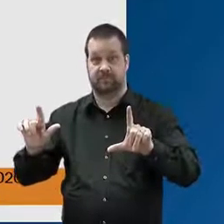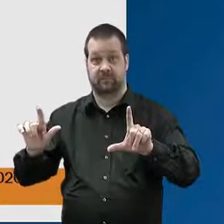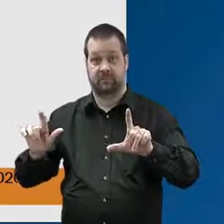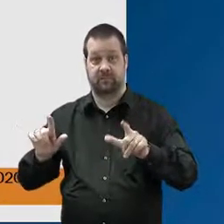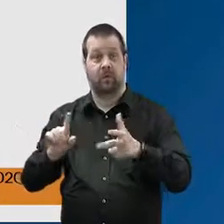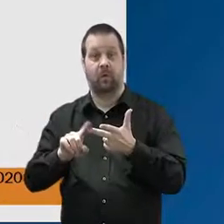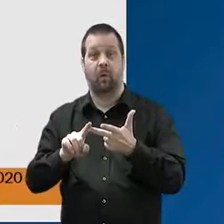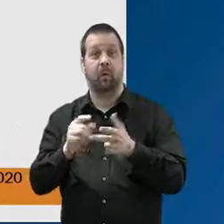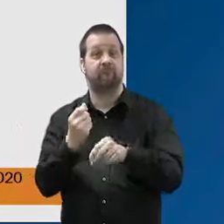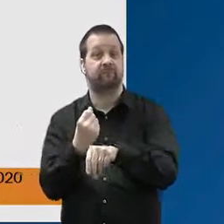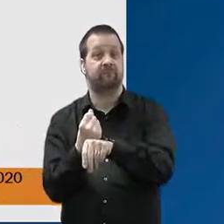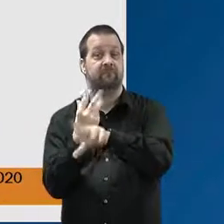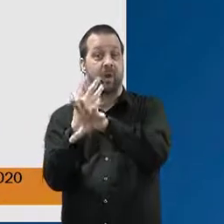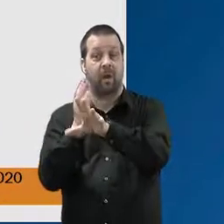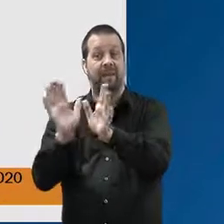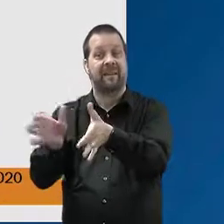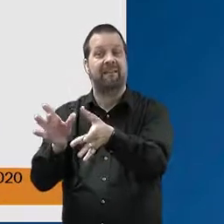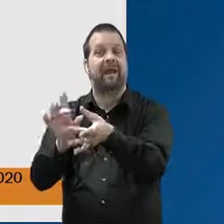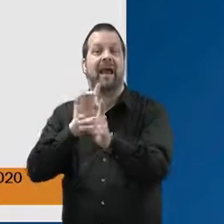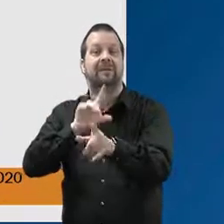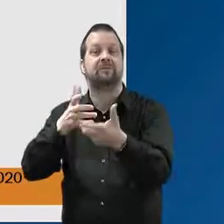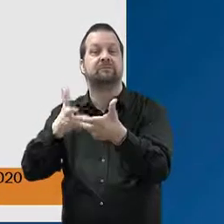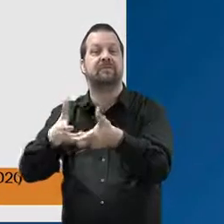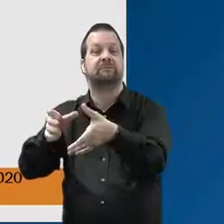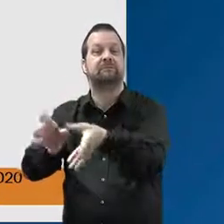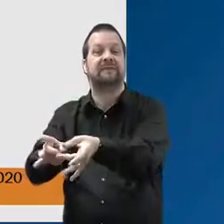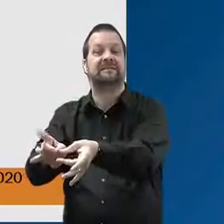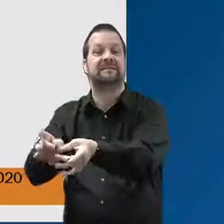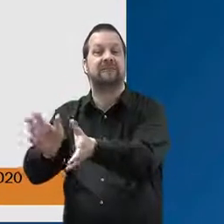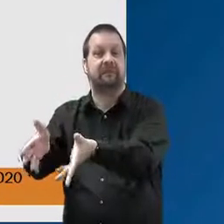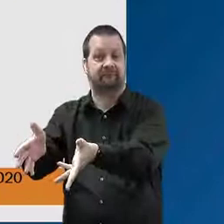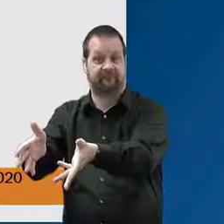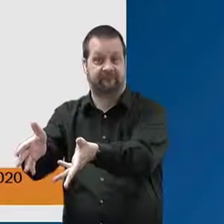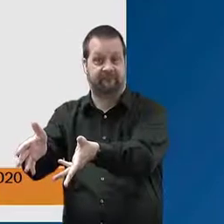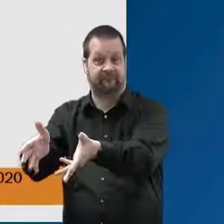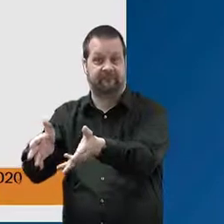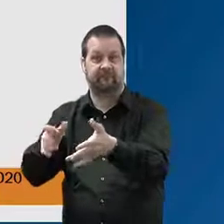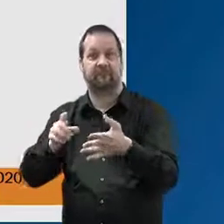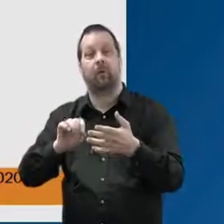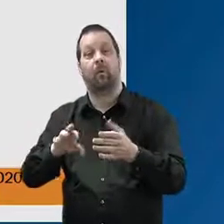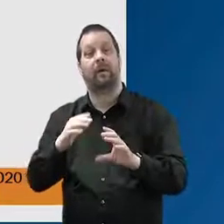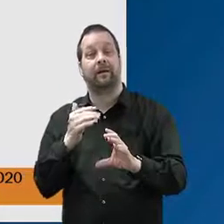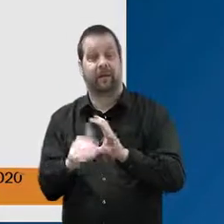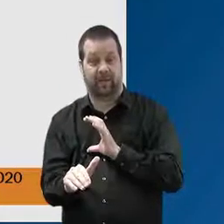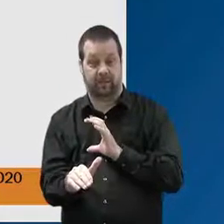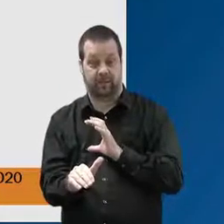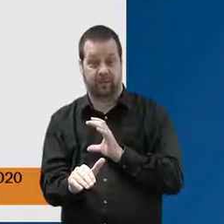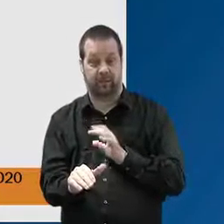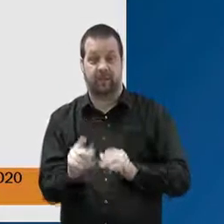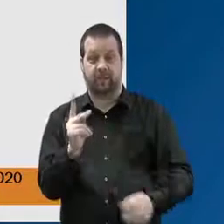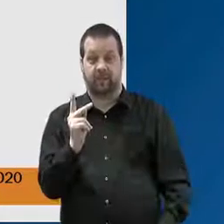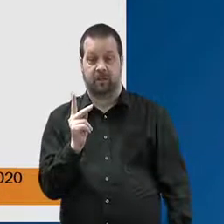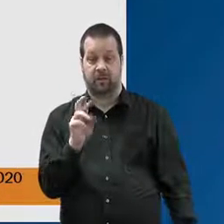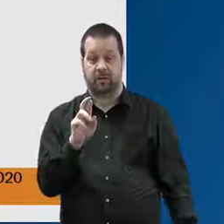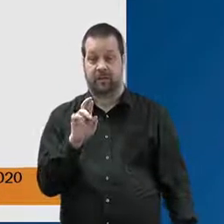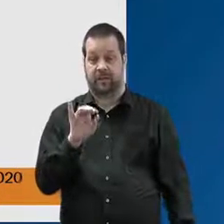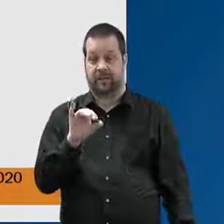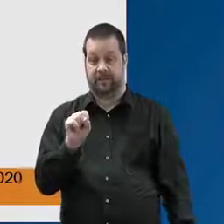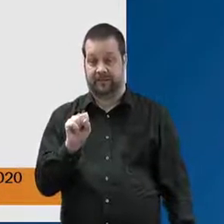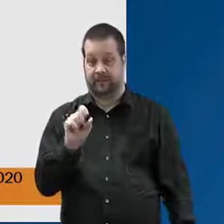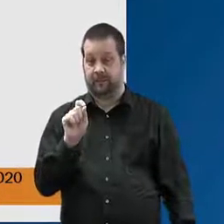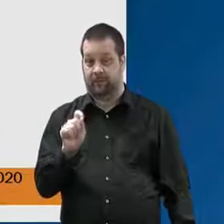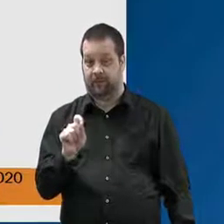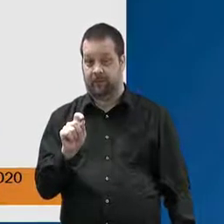a voicemail comment on the phone number listed on this slide. And finally, you can email your comments to